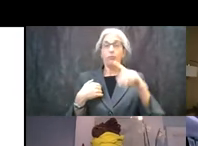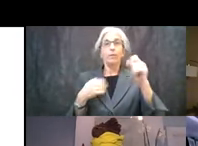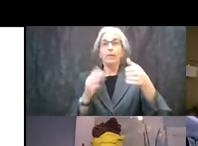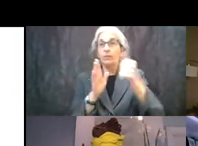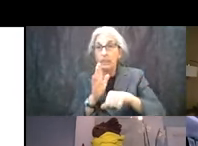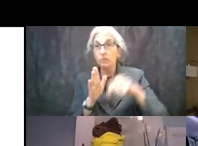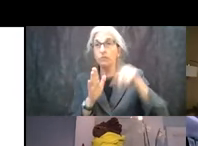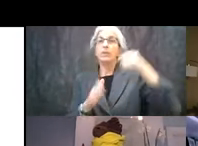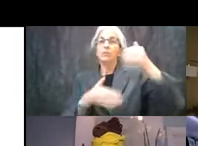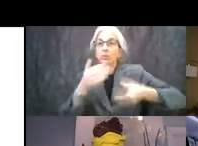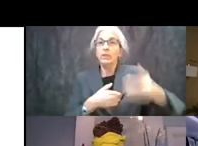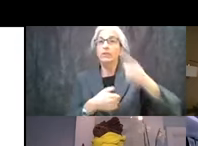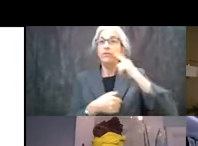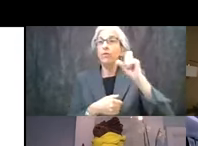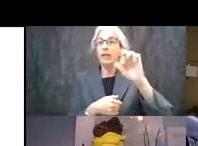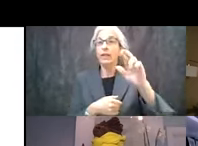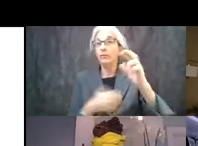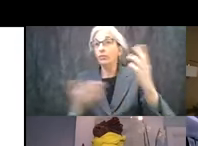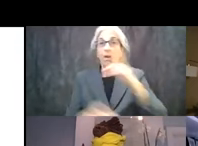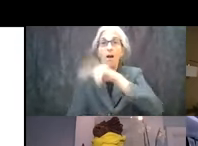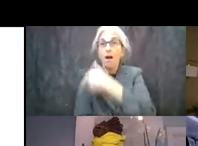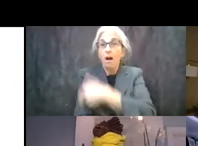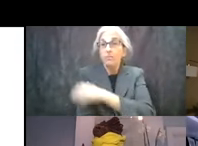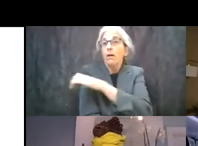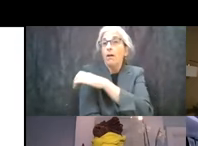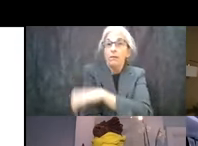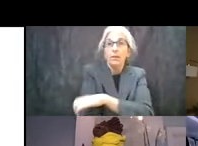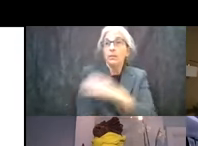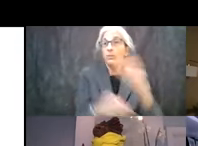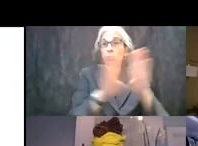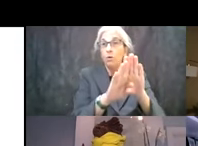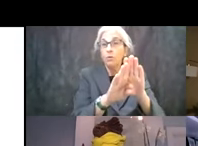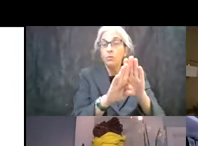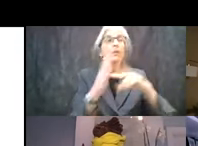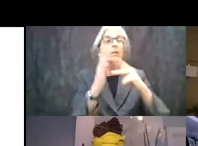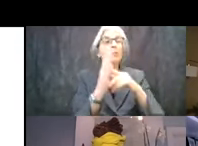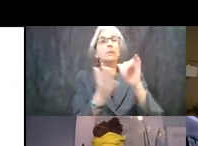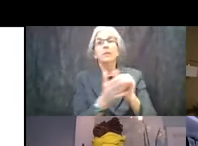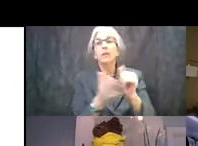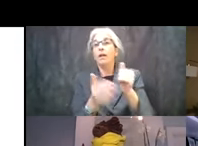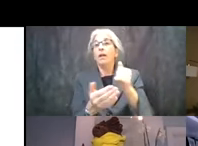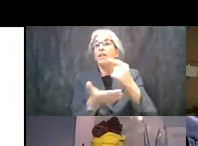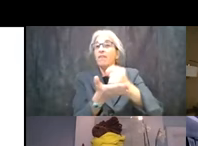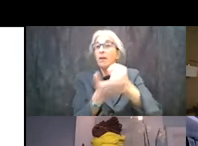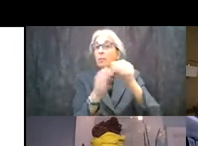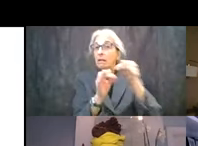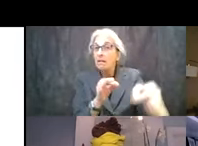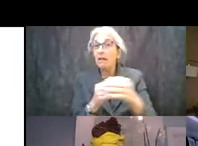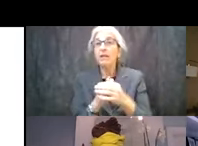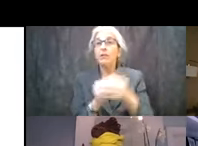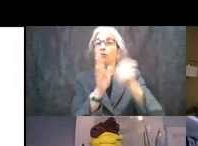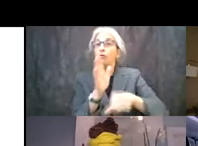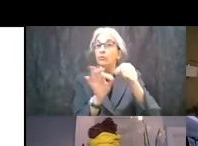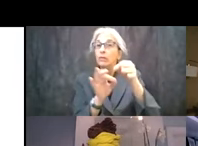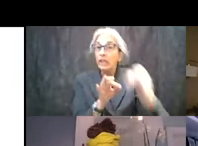been unable to get it because hospitals and clinics have been closed. So we've seen delays of chemotherapy, delays of surgery, delays of radiation oncology.